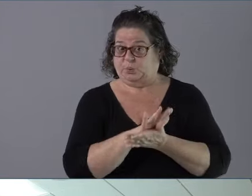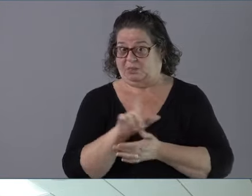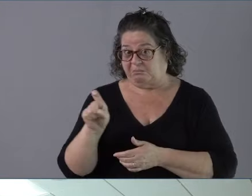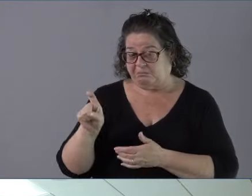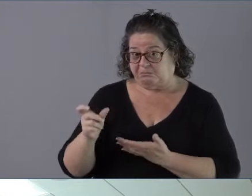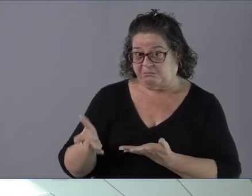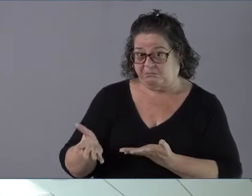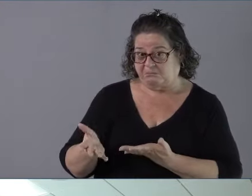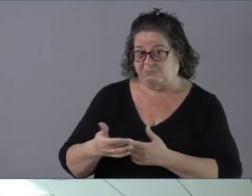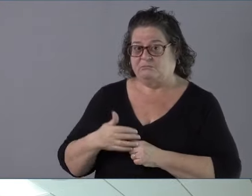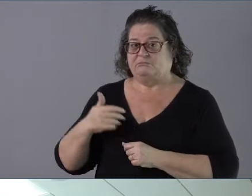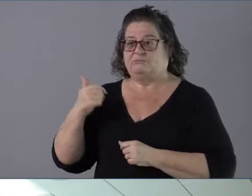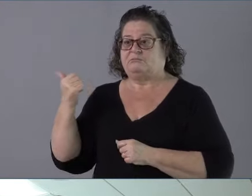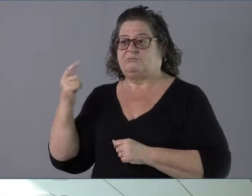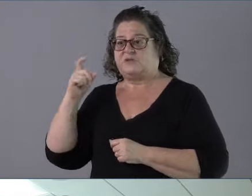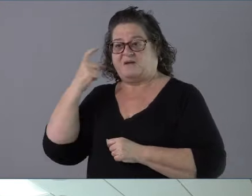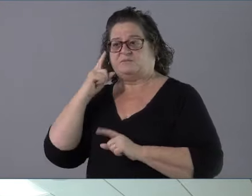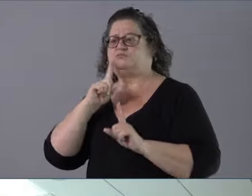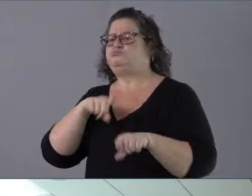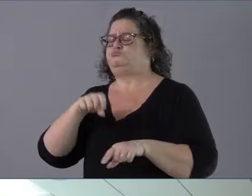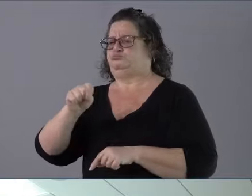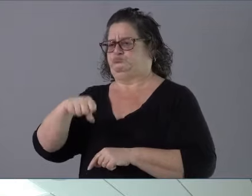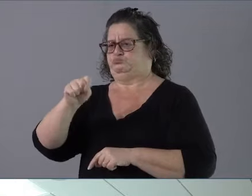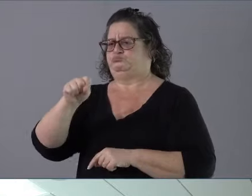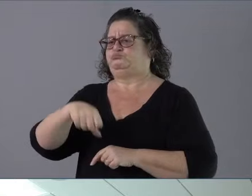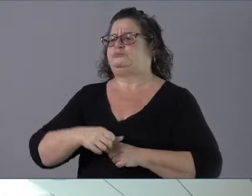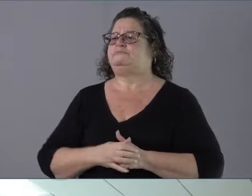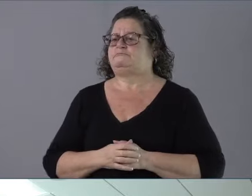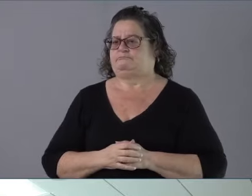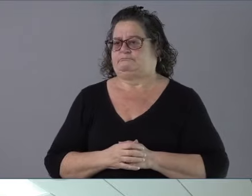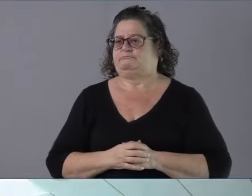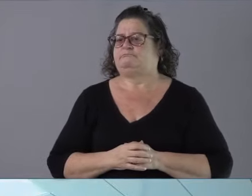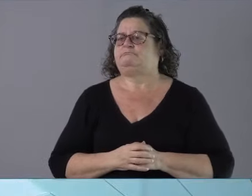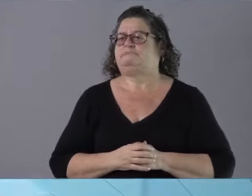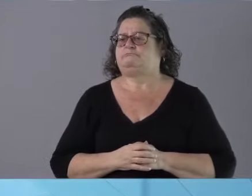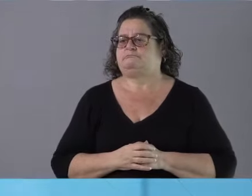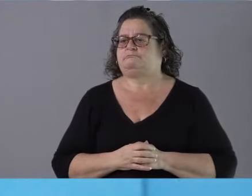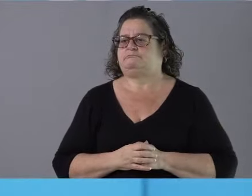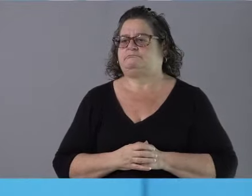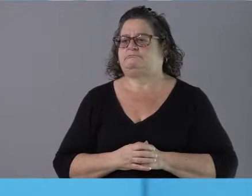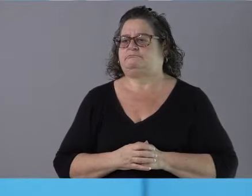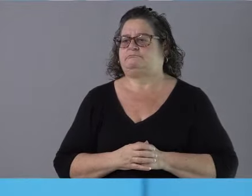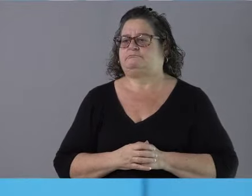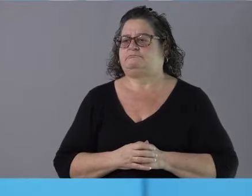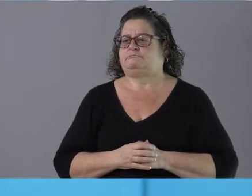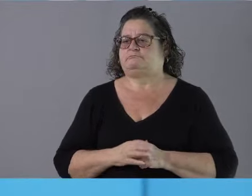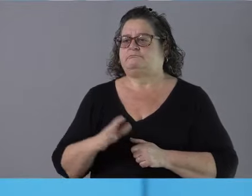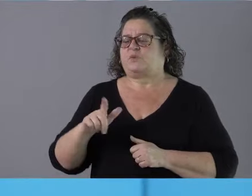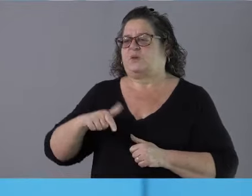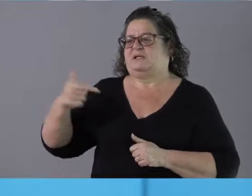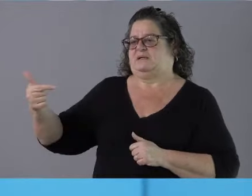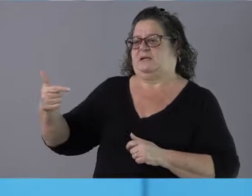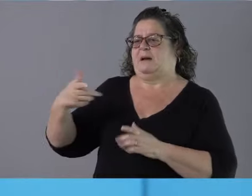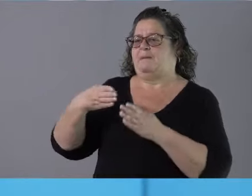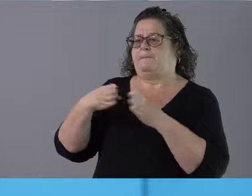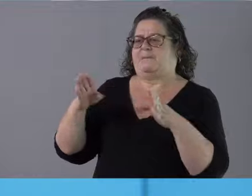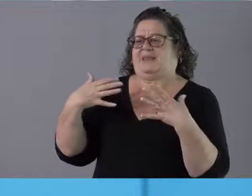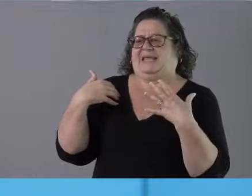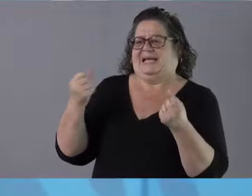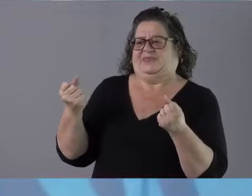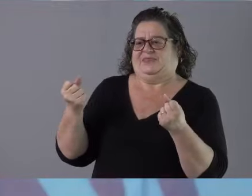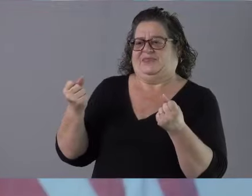Well, I want to turn that over to a public health expert who has 3 kids that may be in school. Will you just answer from a public